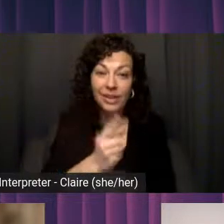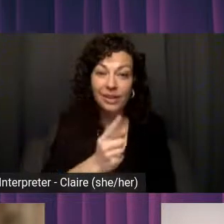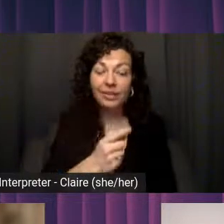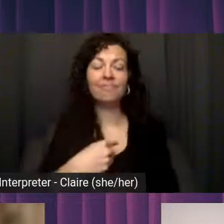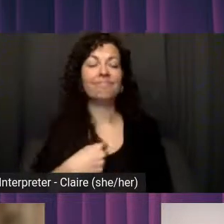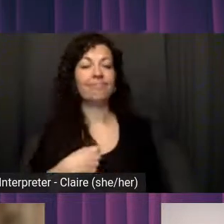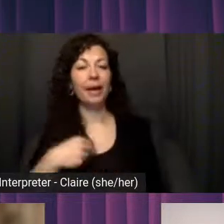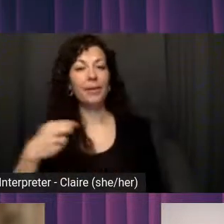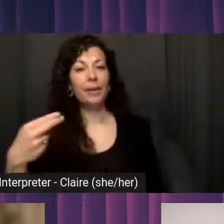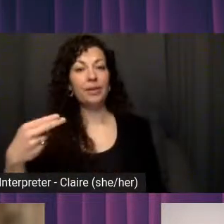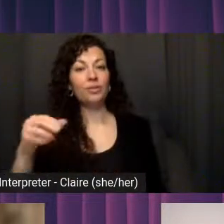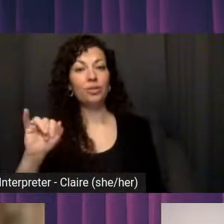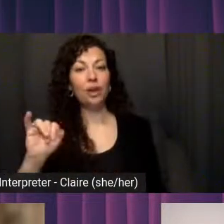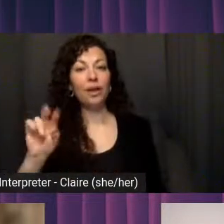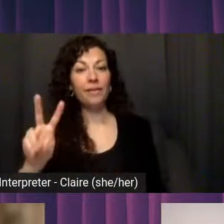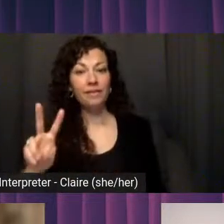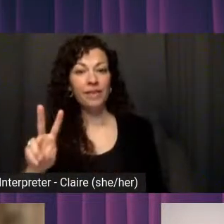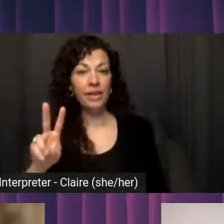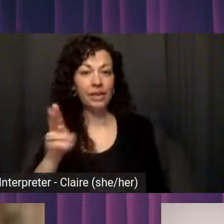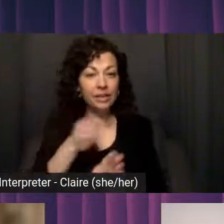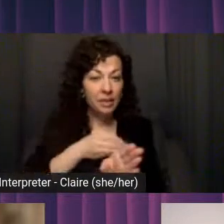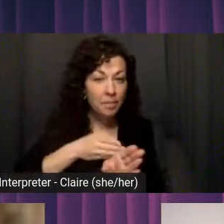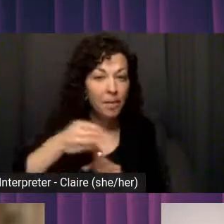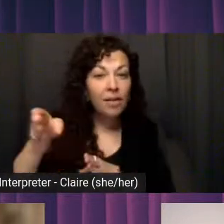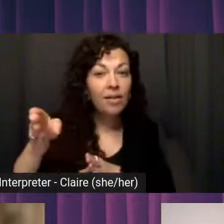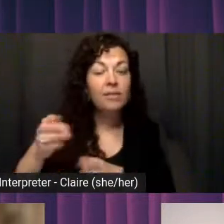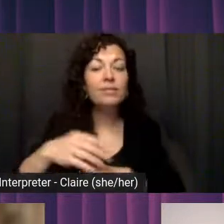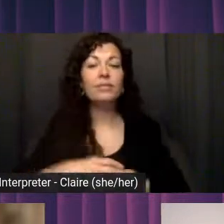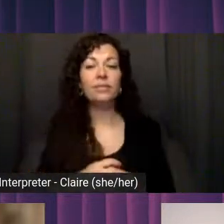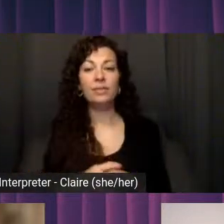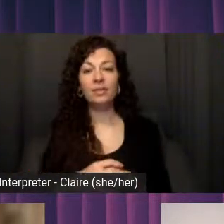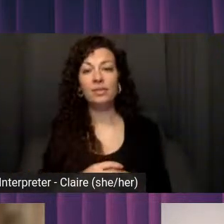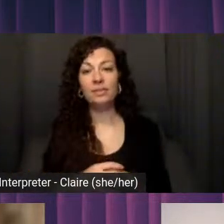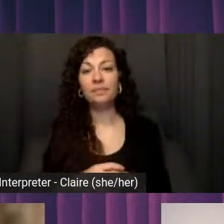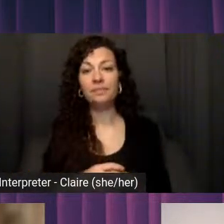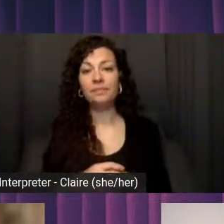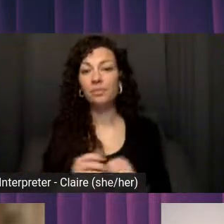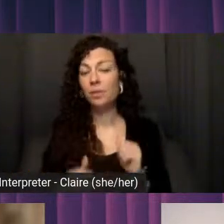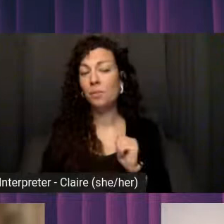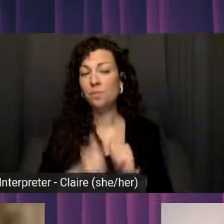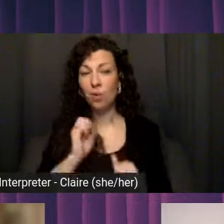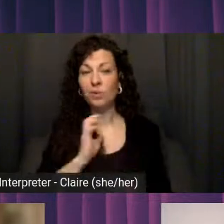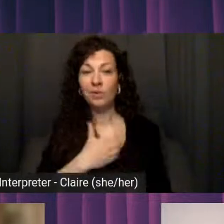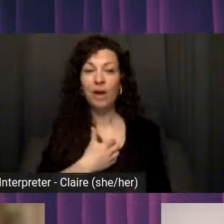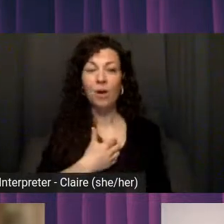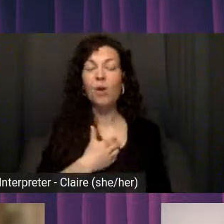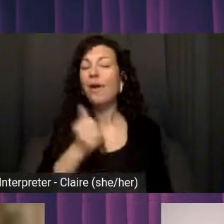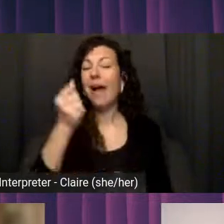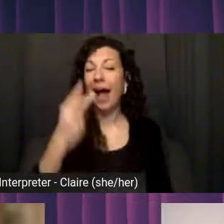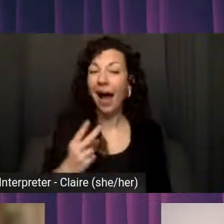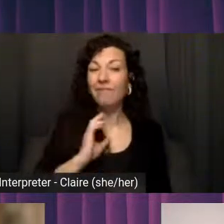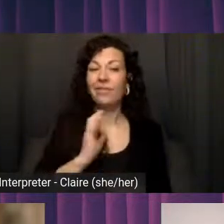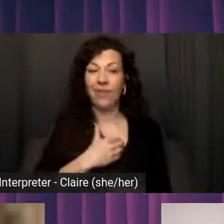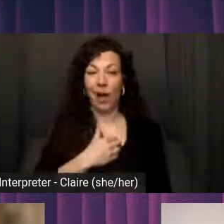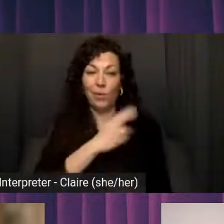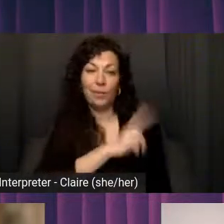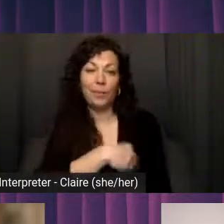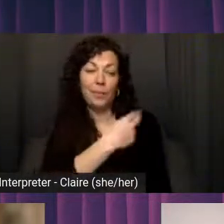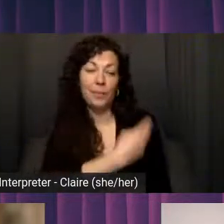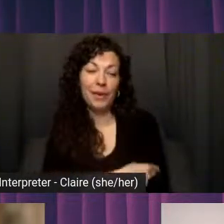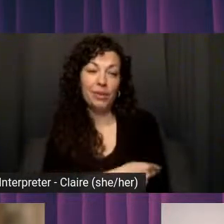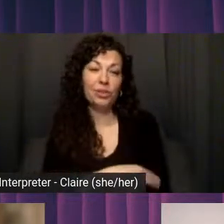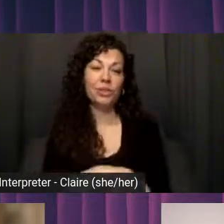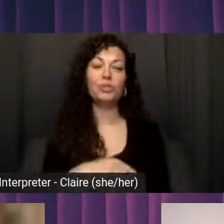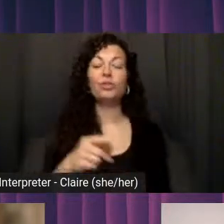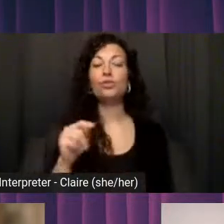mean, really half of my patients are TG and are transgender and non-binary identified. And much of what